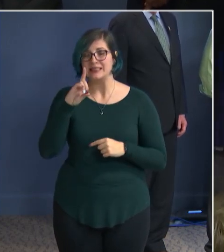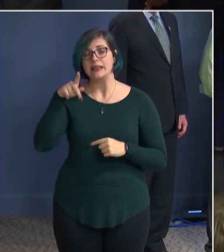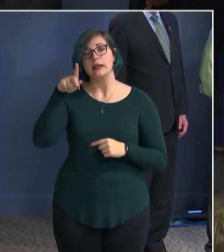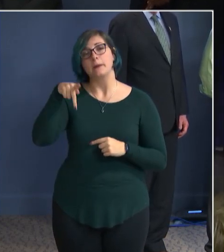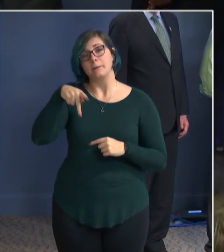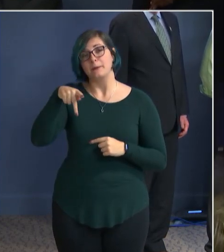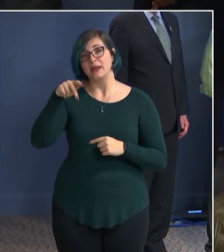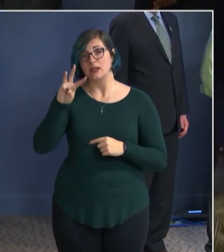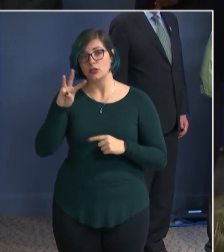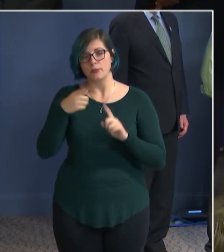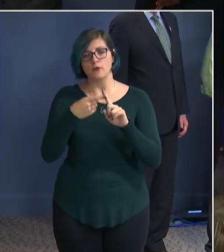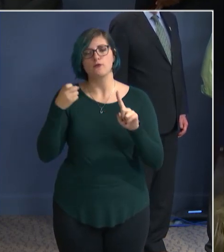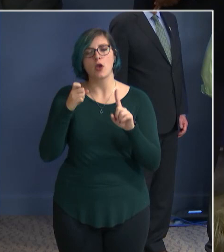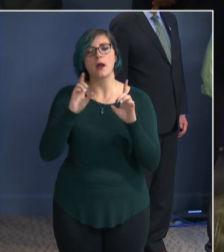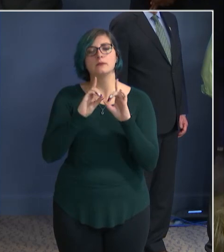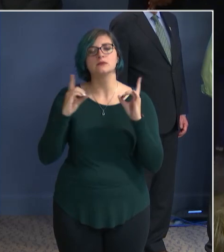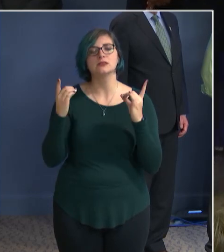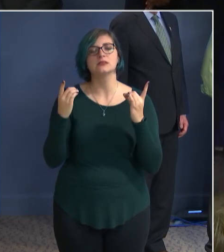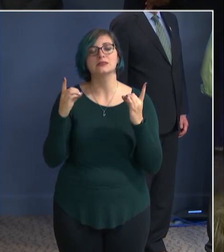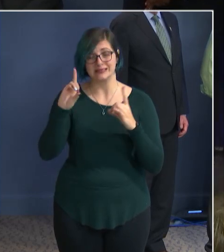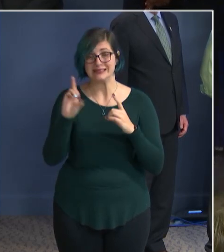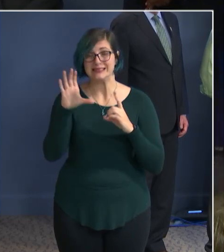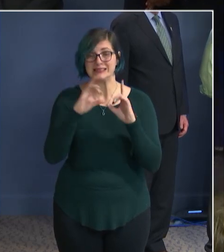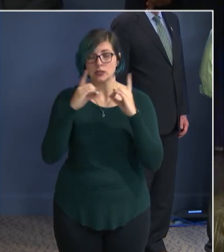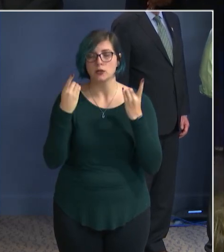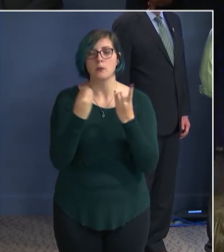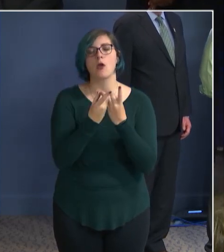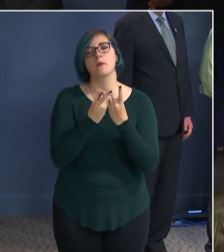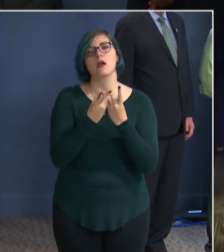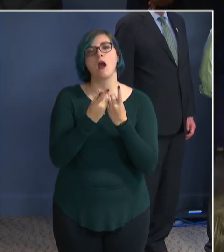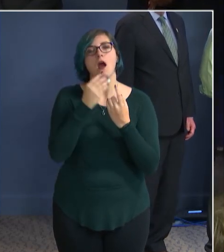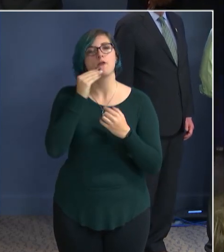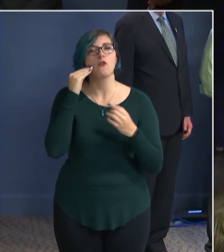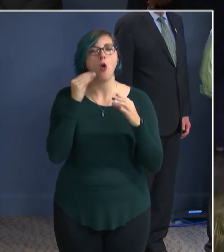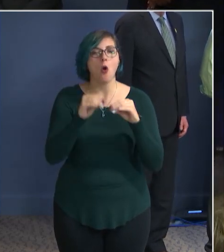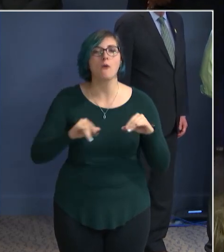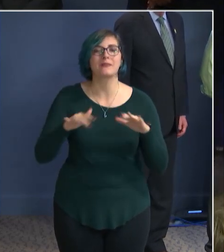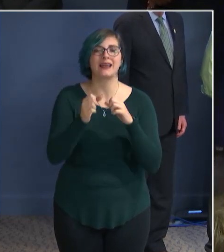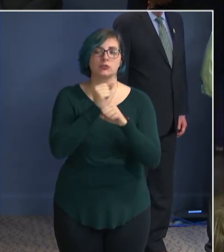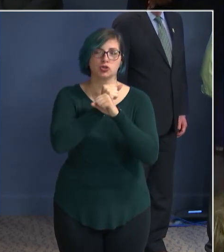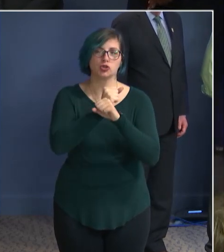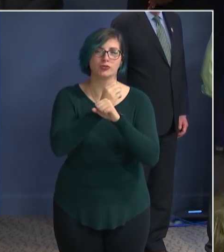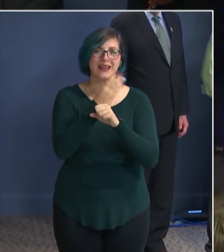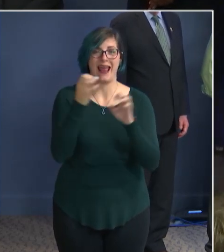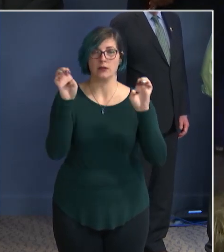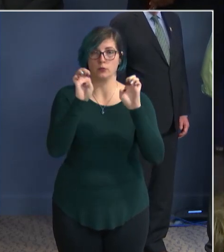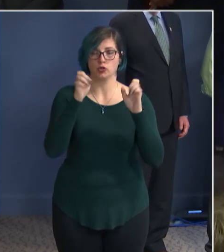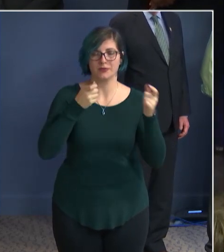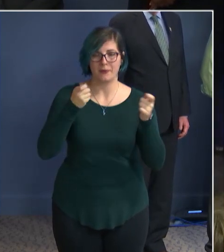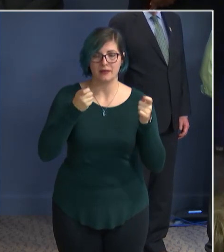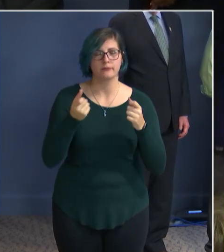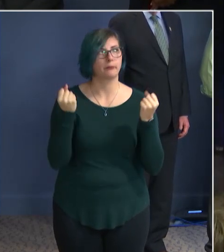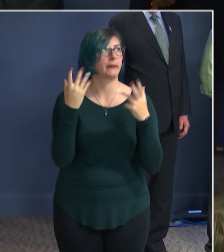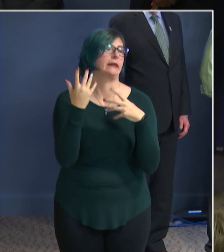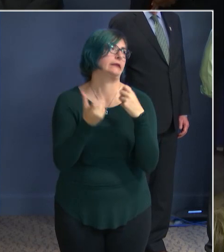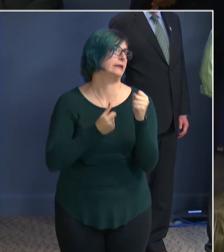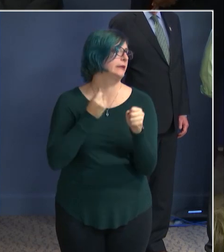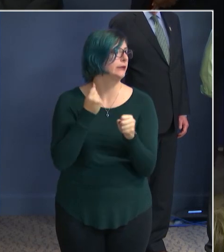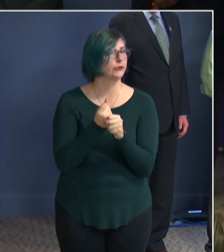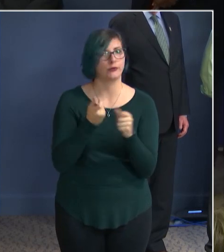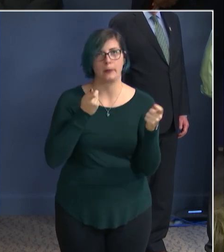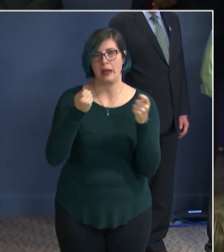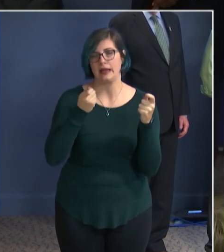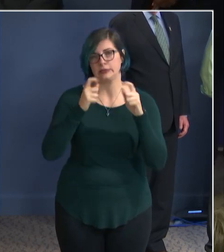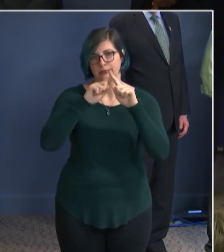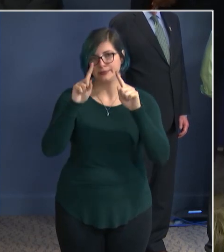from the district's Department of Homeland Security and Emergency Management. He has also many years of managing logistics and